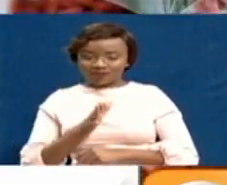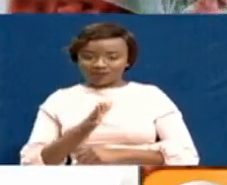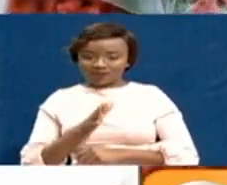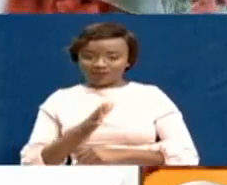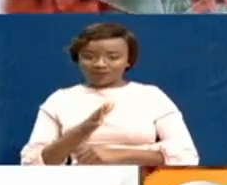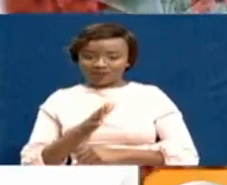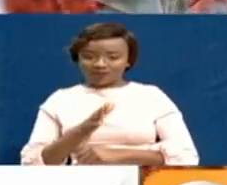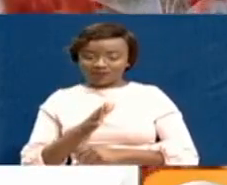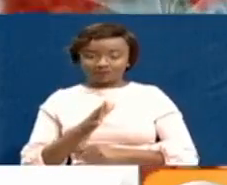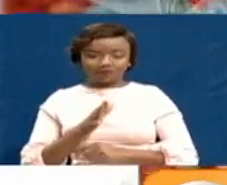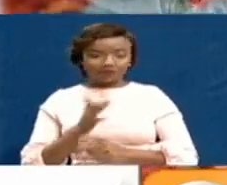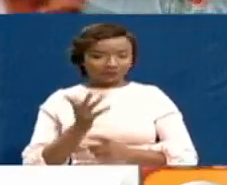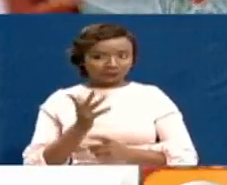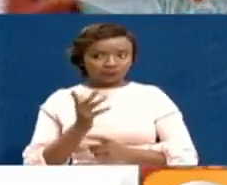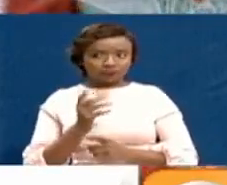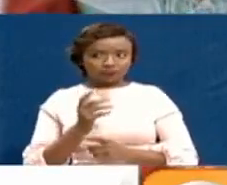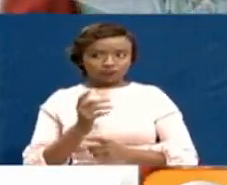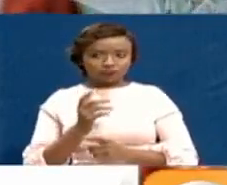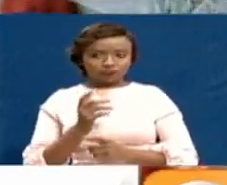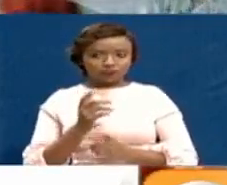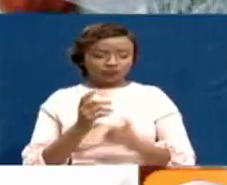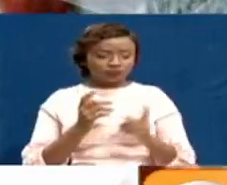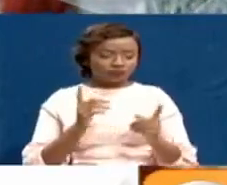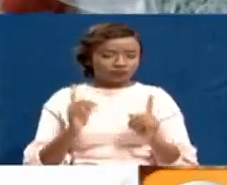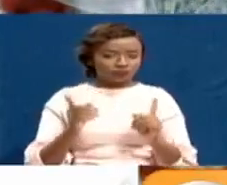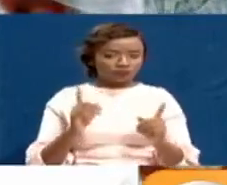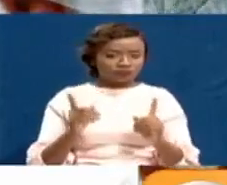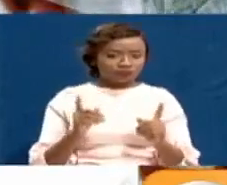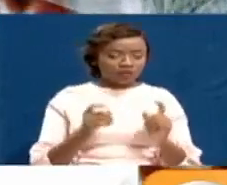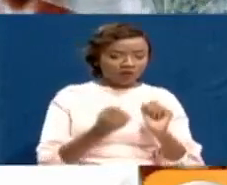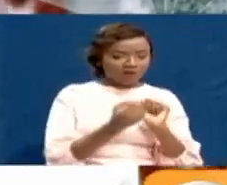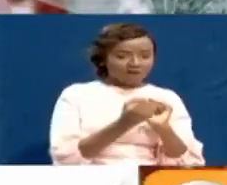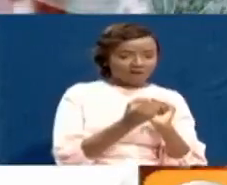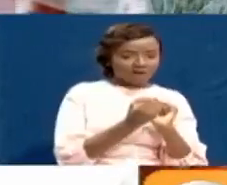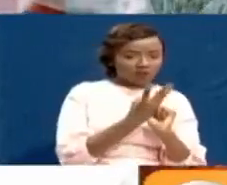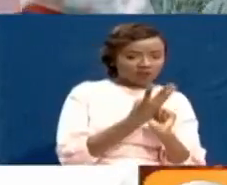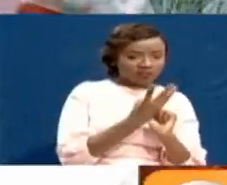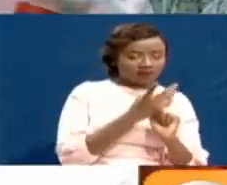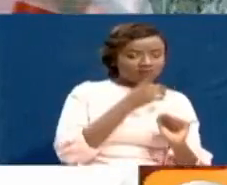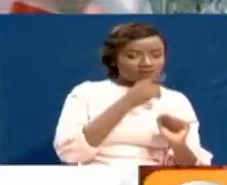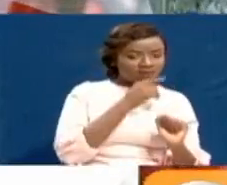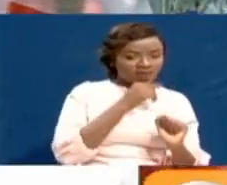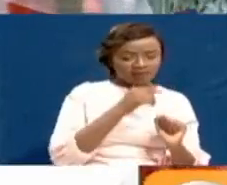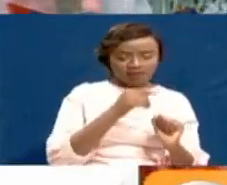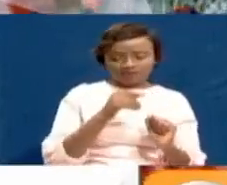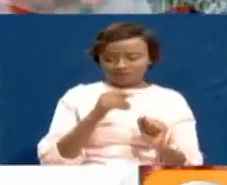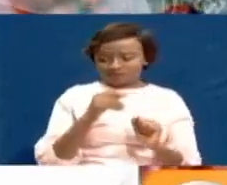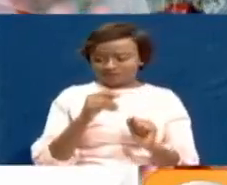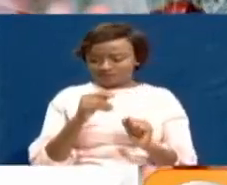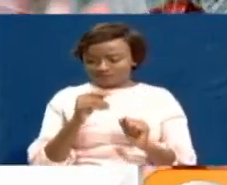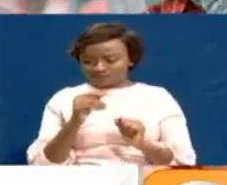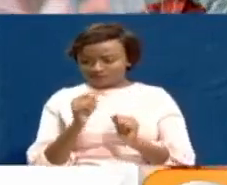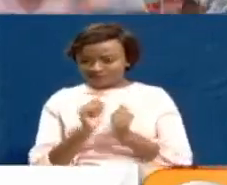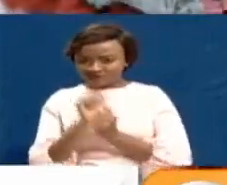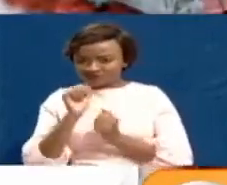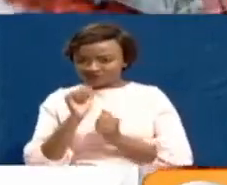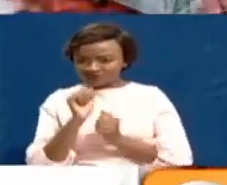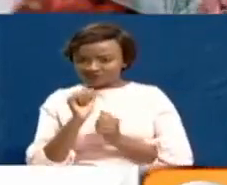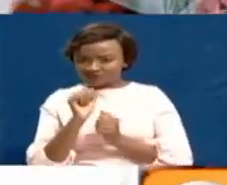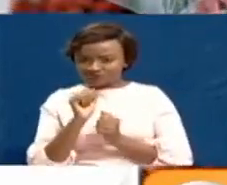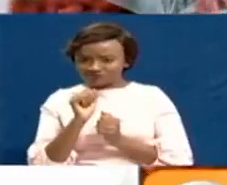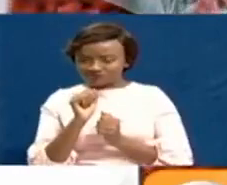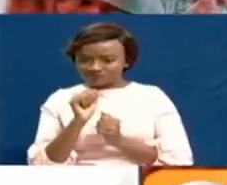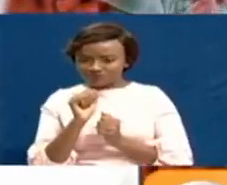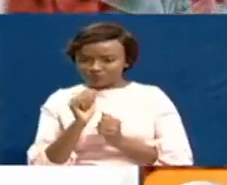the COVID-19 deaths, 14 were male and 2 female. What the numbers in Kenya and globally are telling us is that more men and